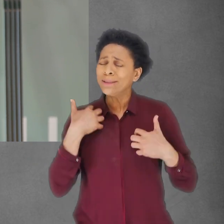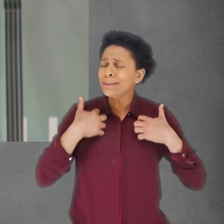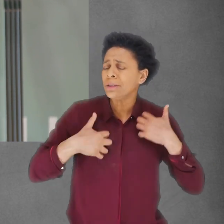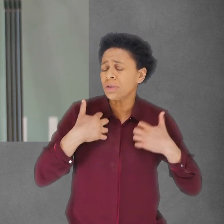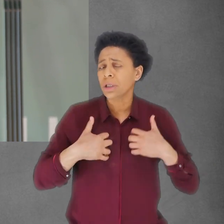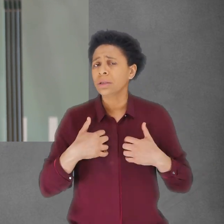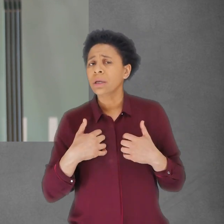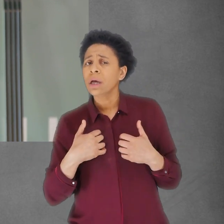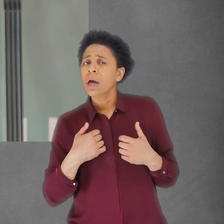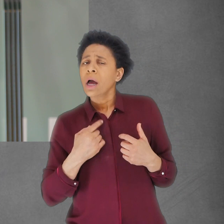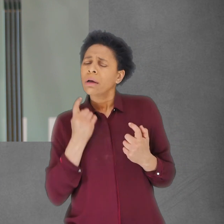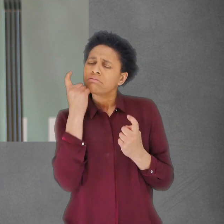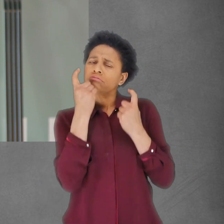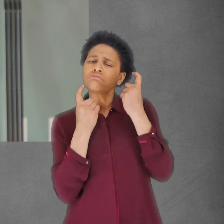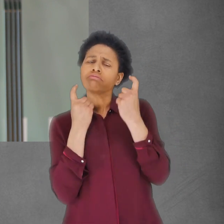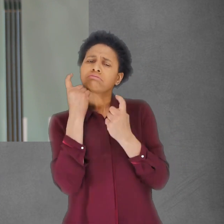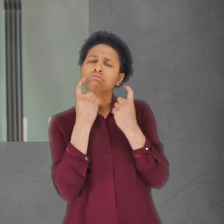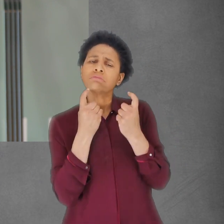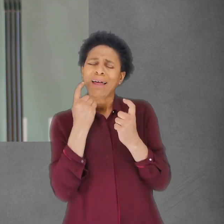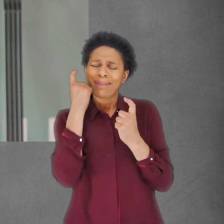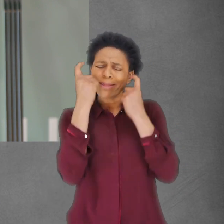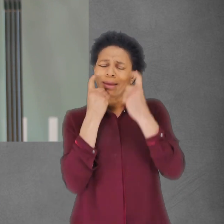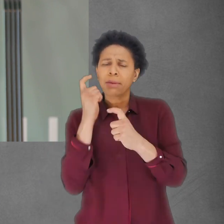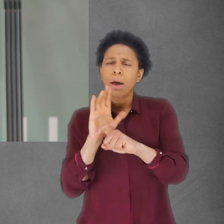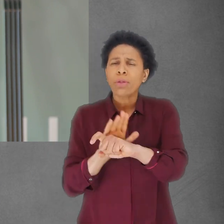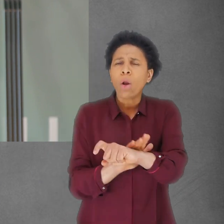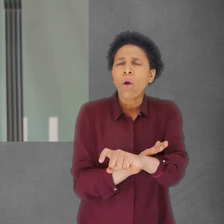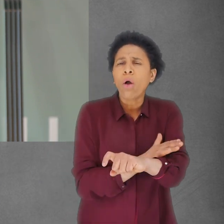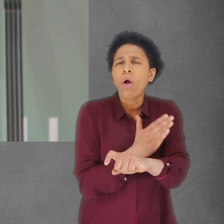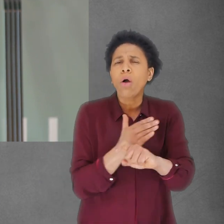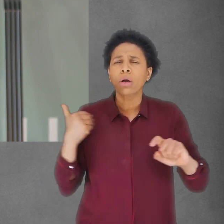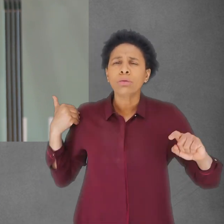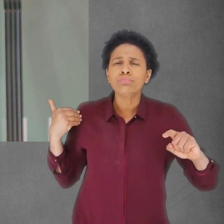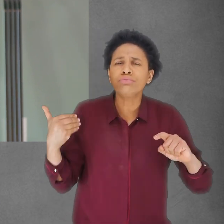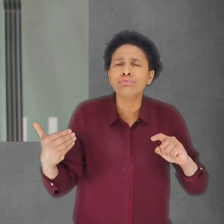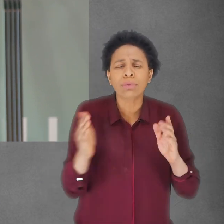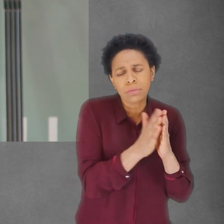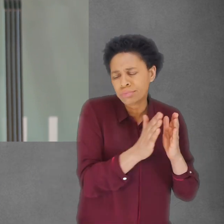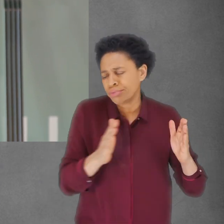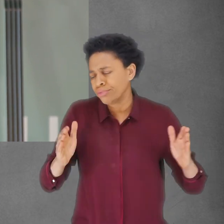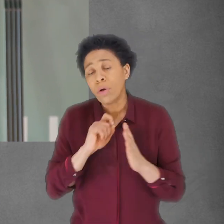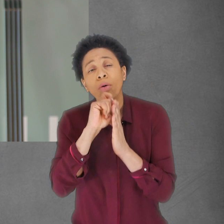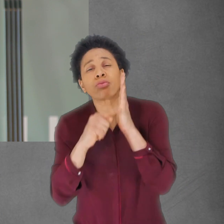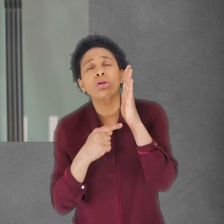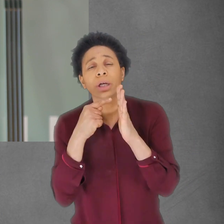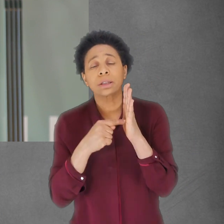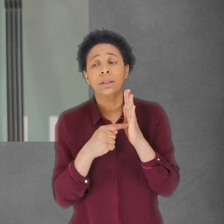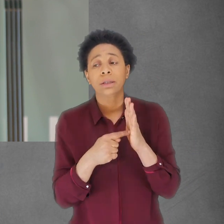well. And I was also really intent and interested in terms of thinking through this long